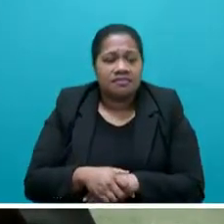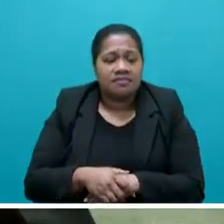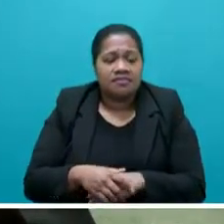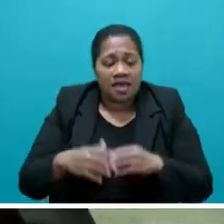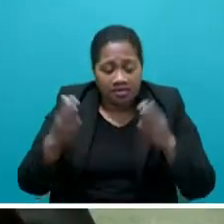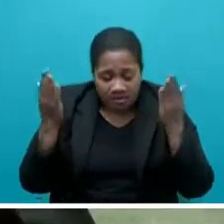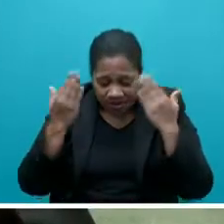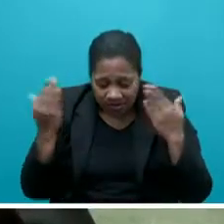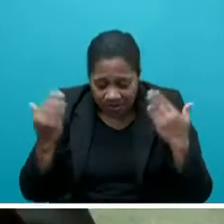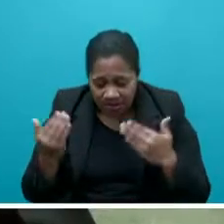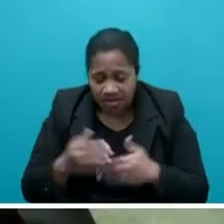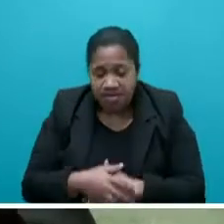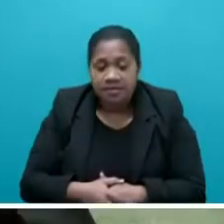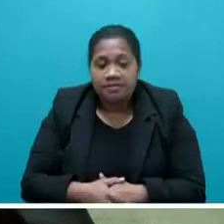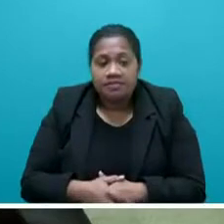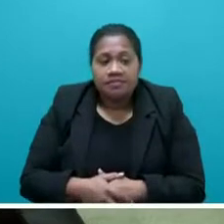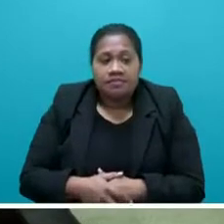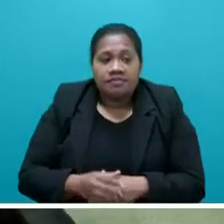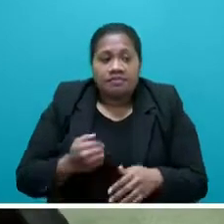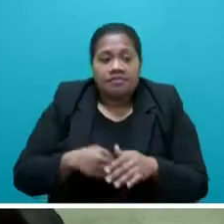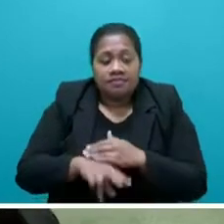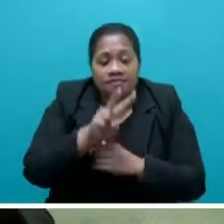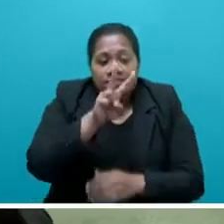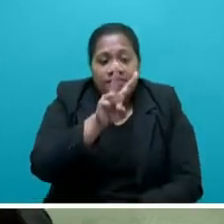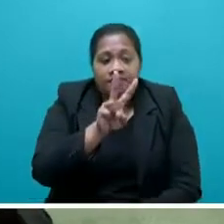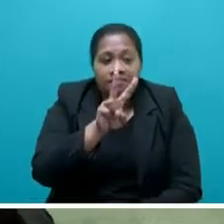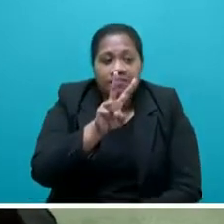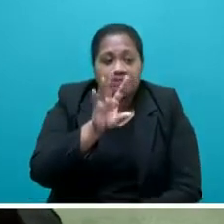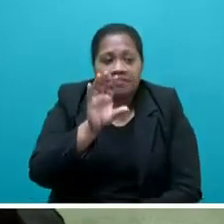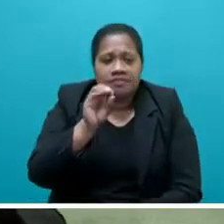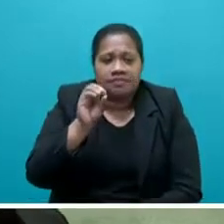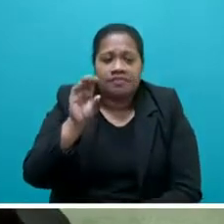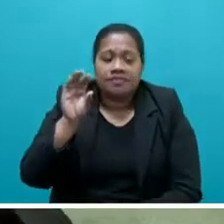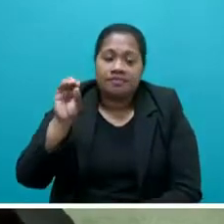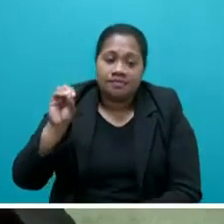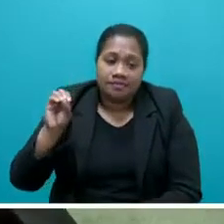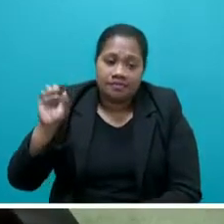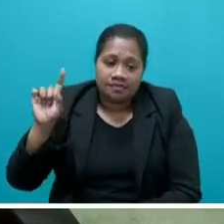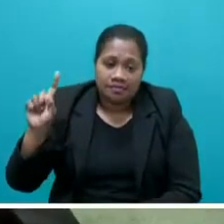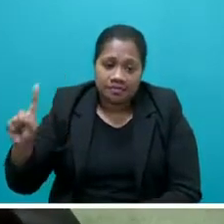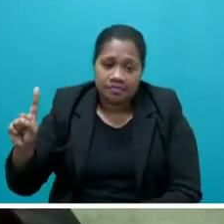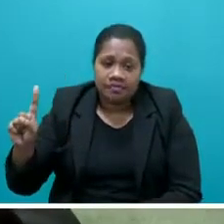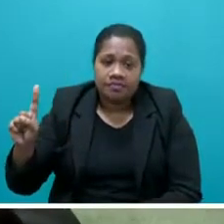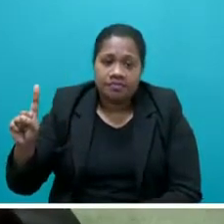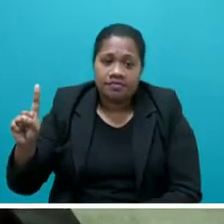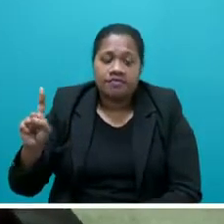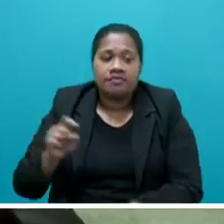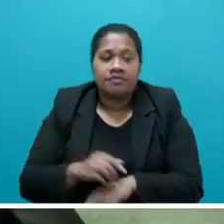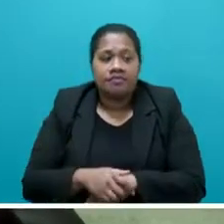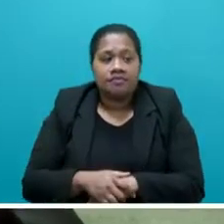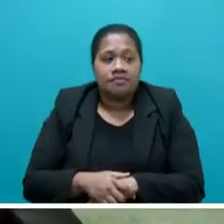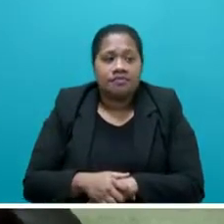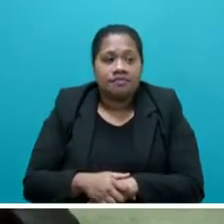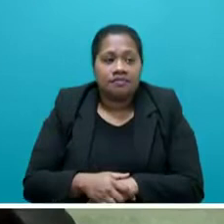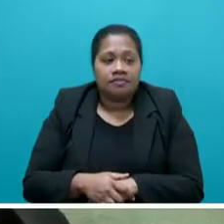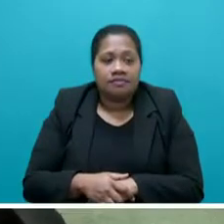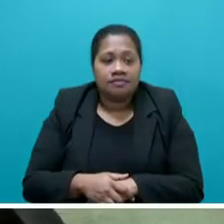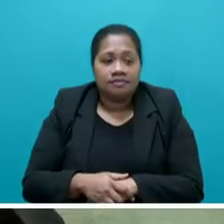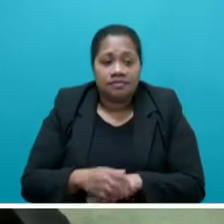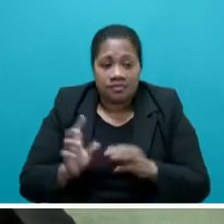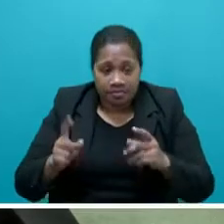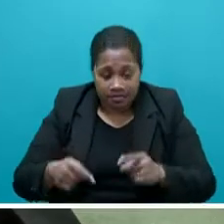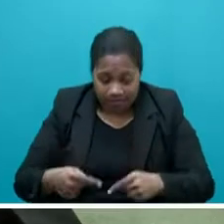sir. Mr. Speaker, sir, in 2001, Mr. Speaker, sir, the